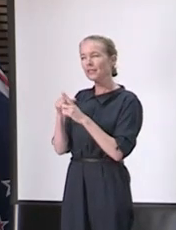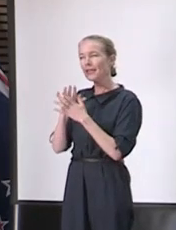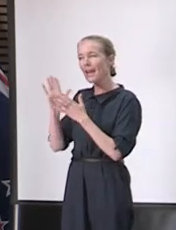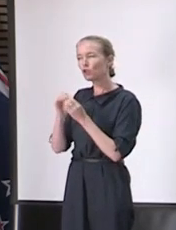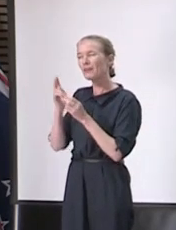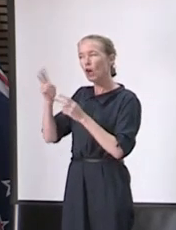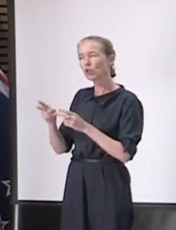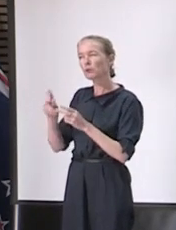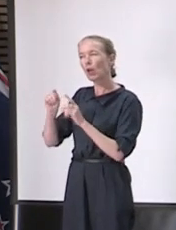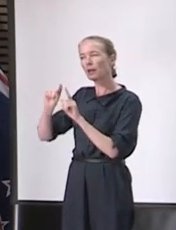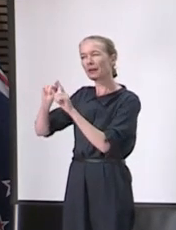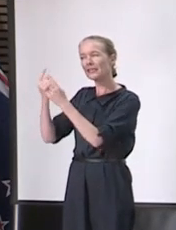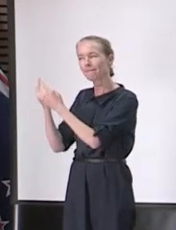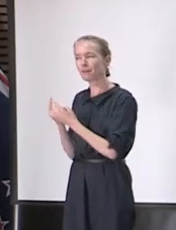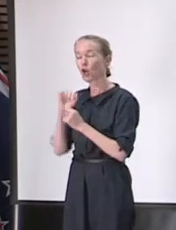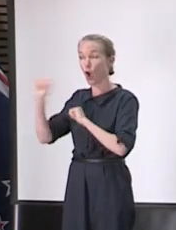well.